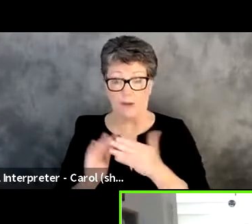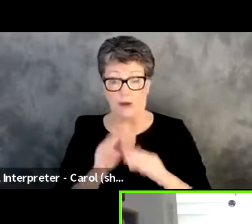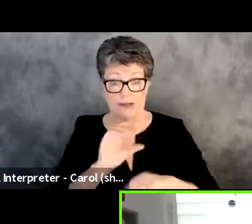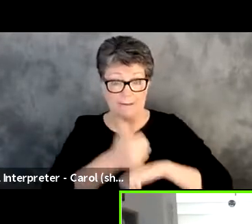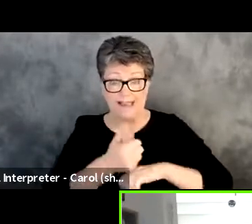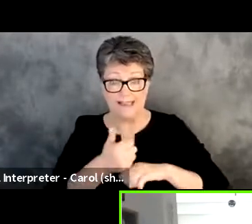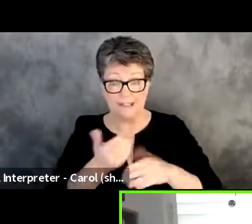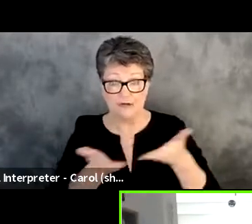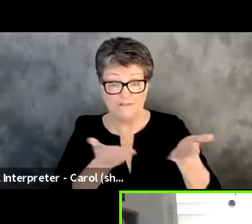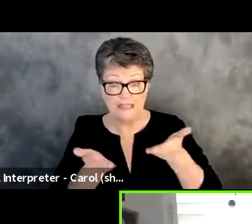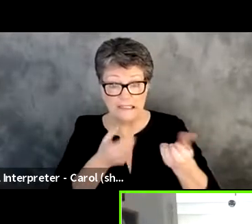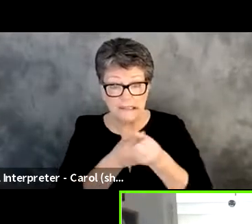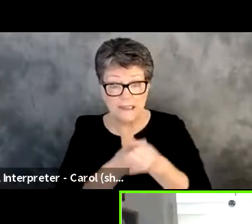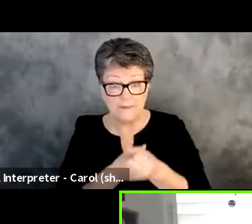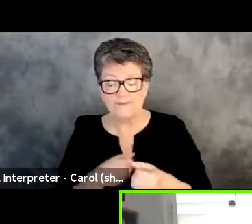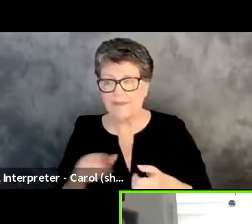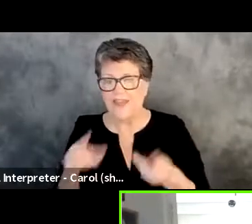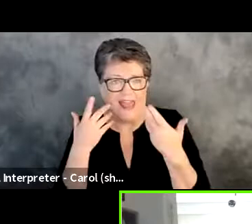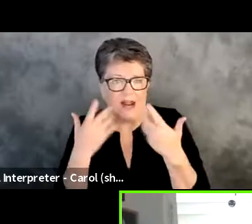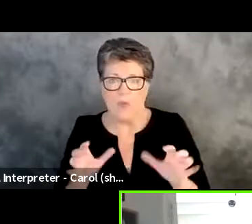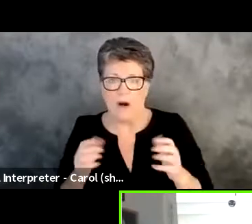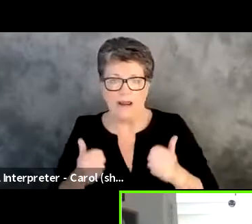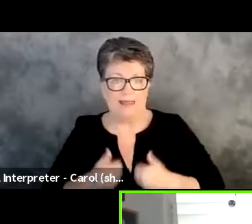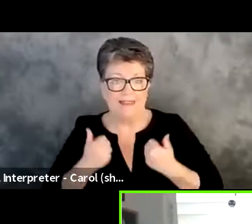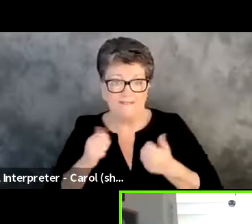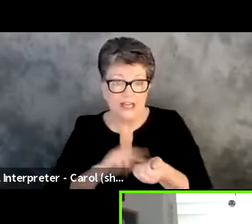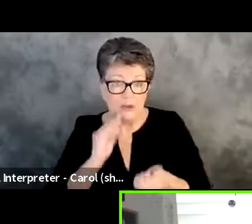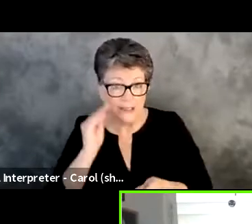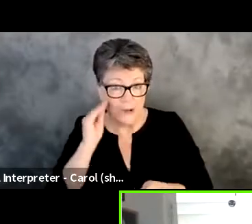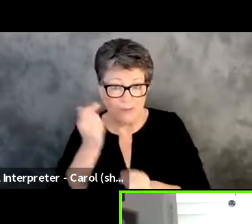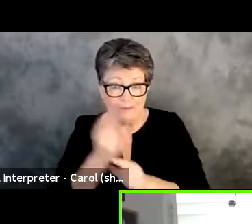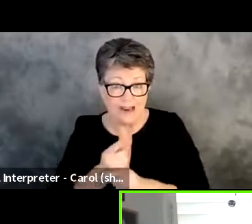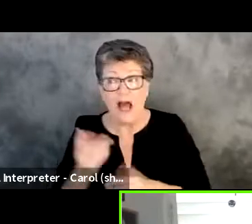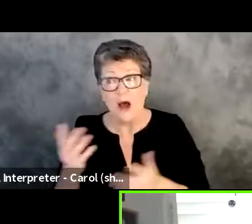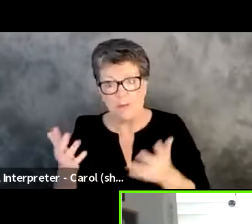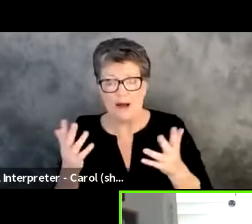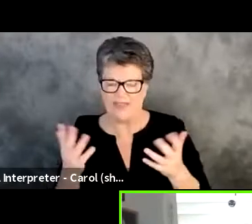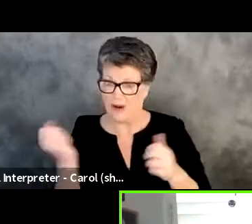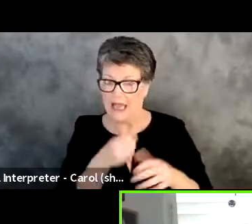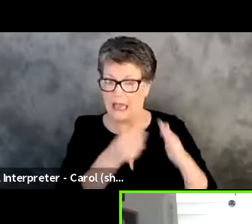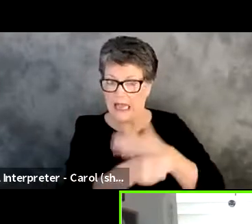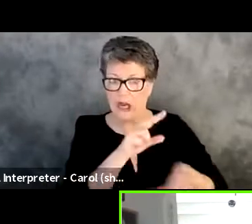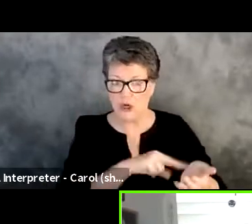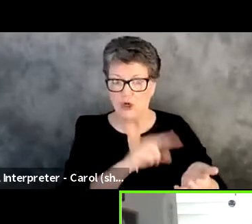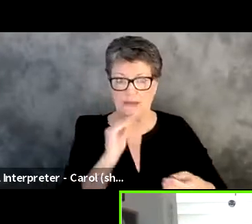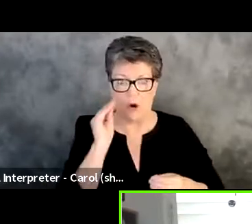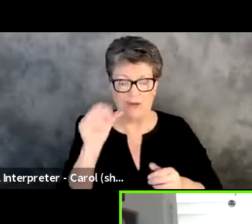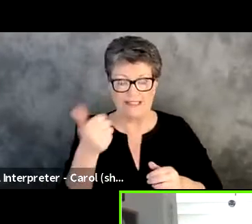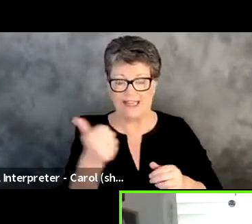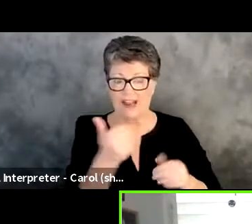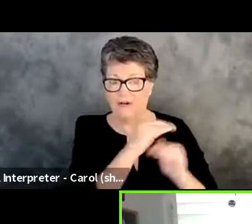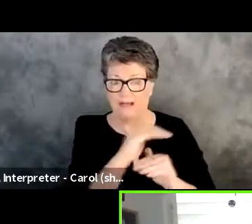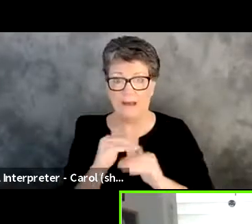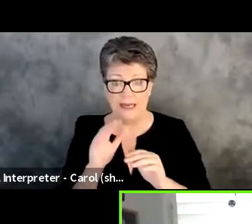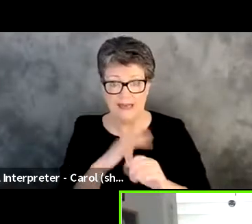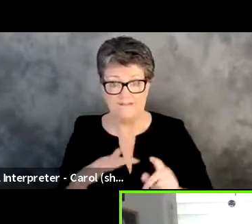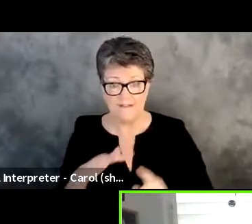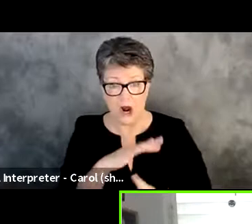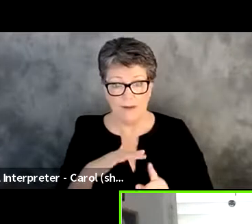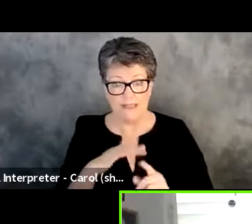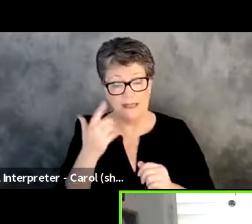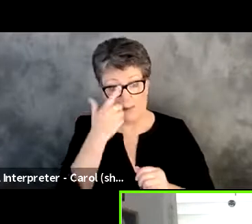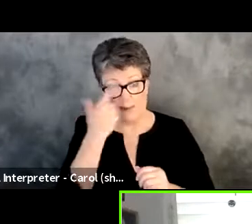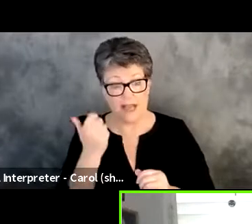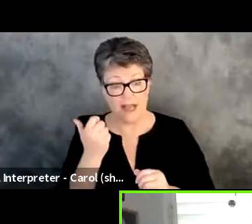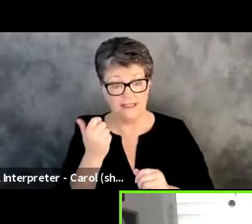services because they don't want to live in a nursing home, but they're winding up in nursing homes and other restricted environments because